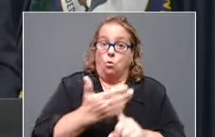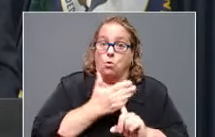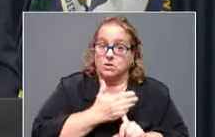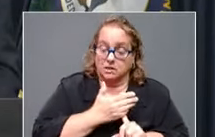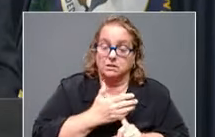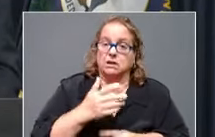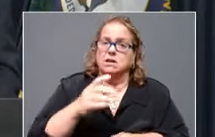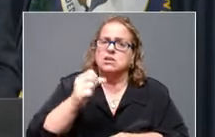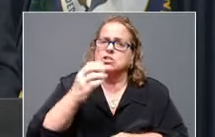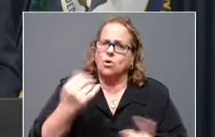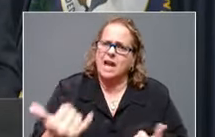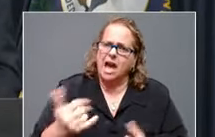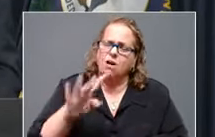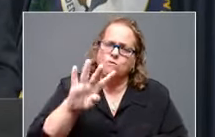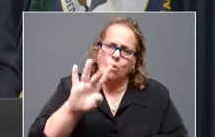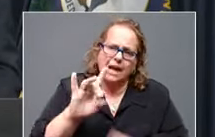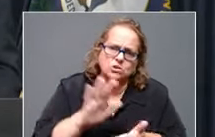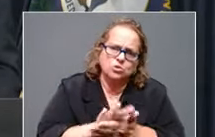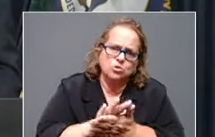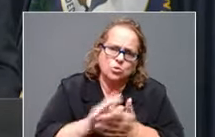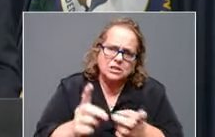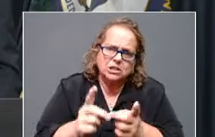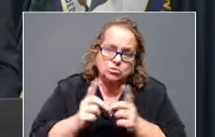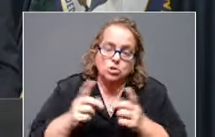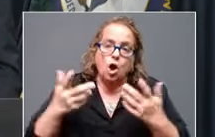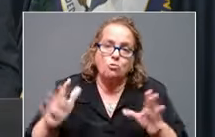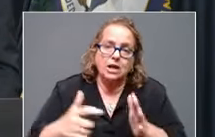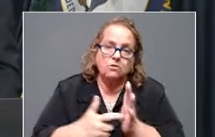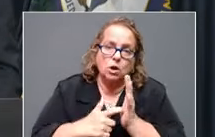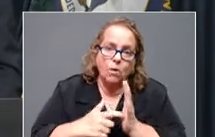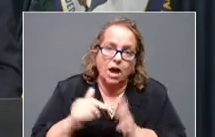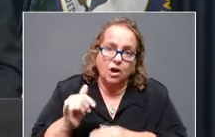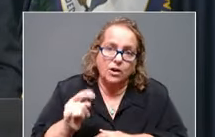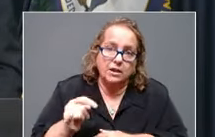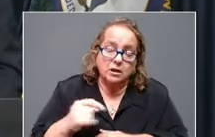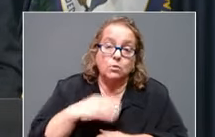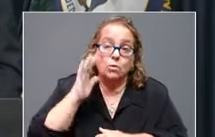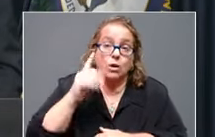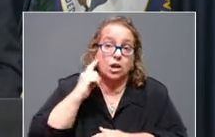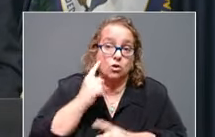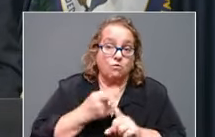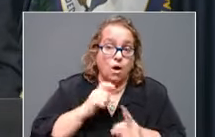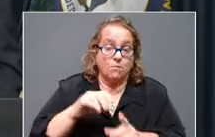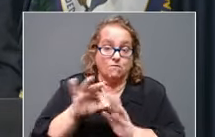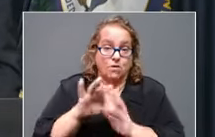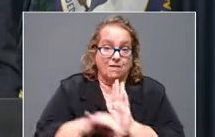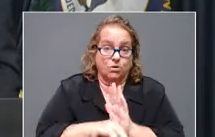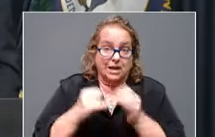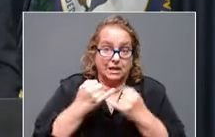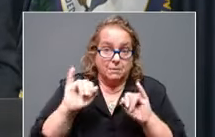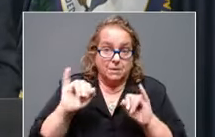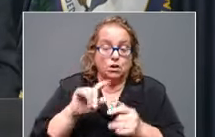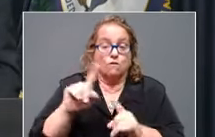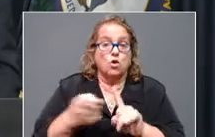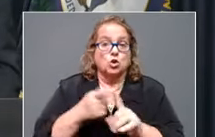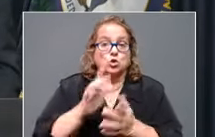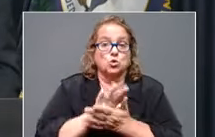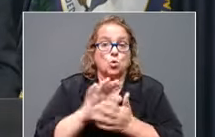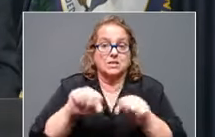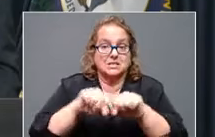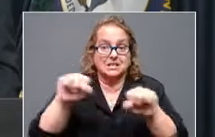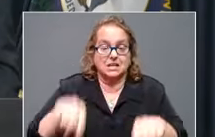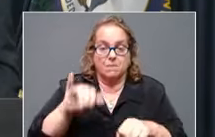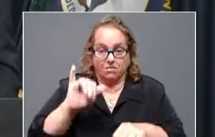Schools, Dawson Springs Independent, school system that produced my dad. I know it probably wasn't popular